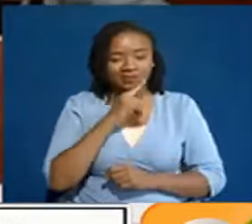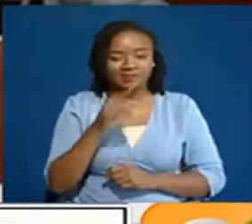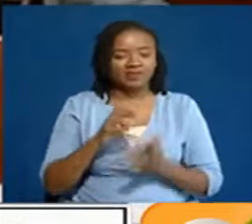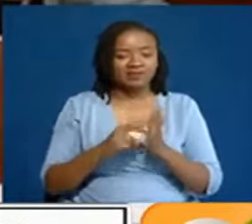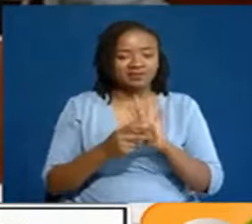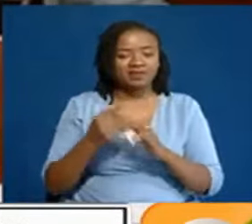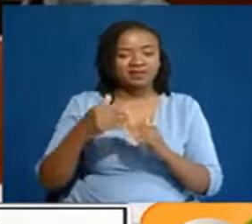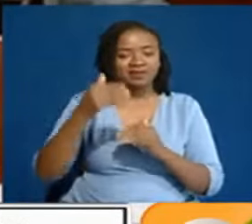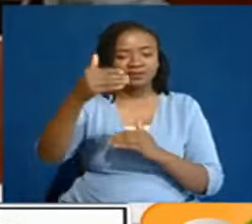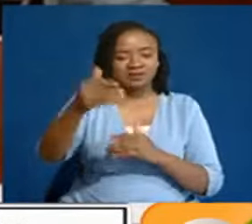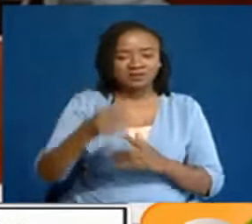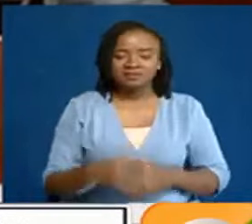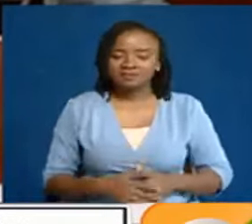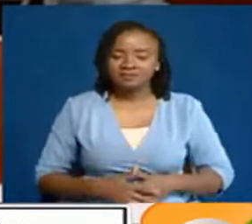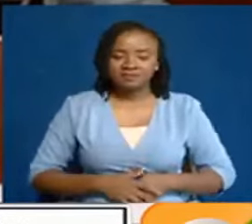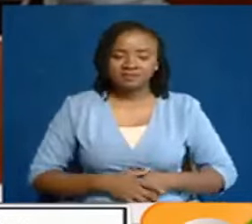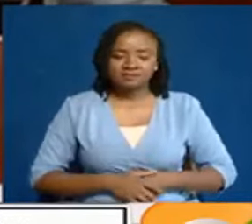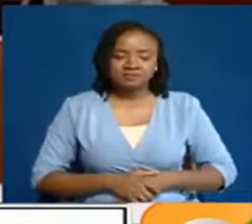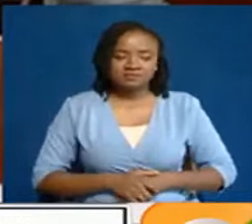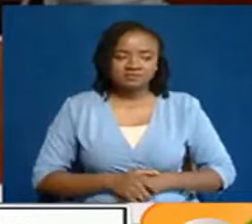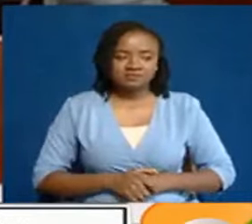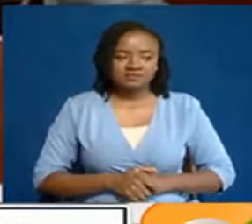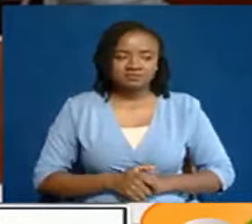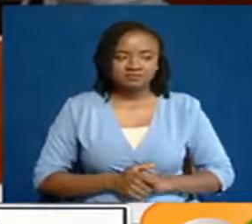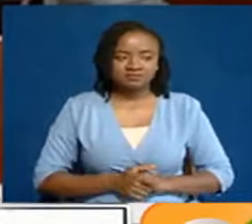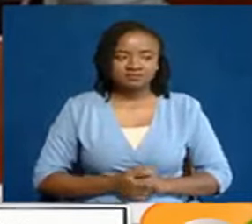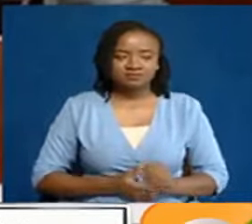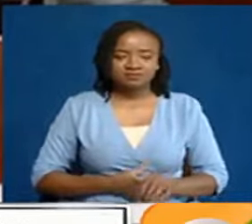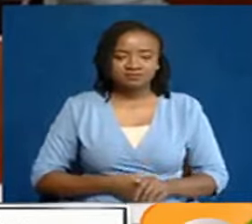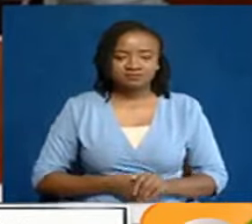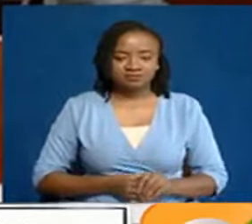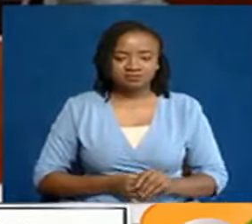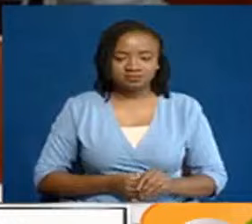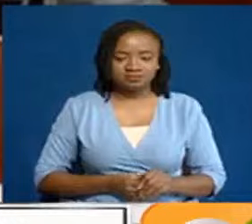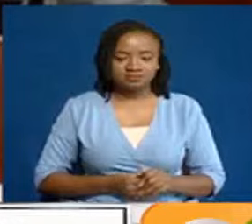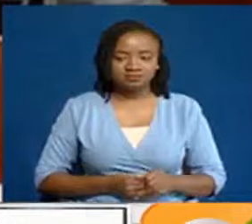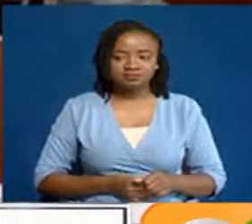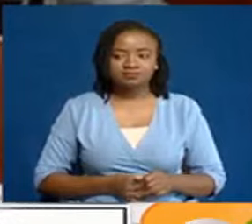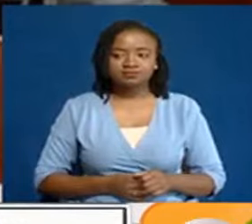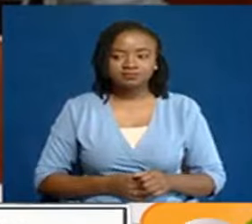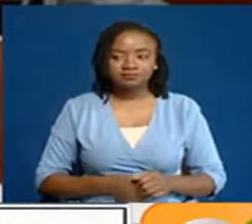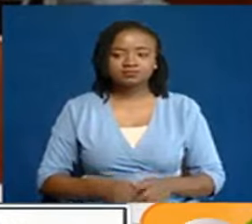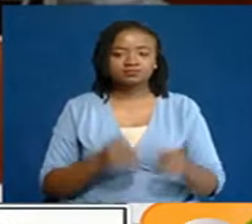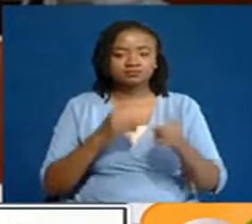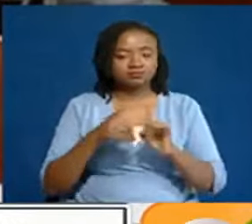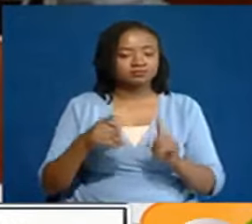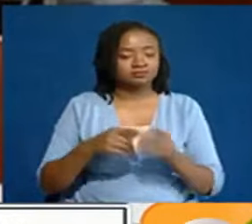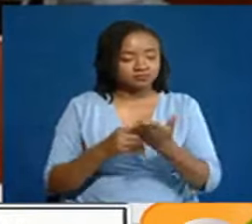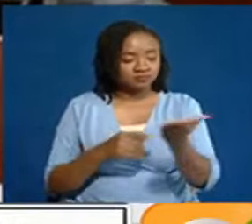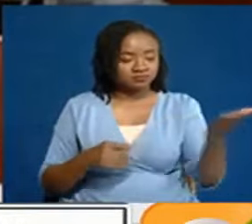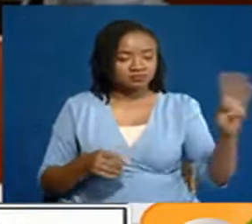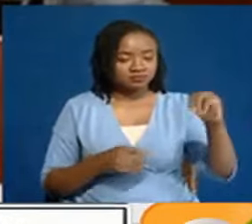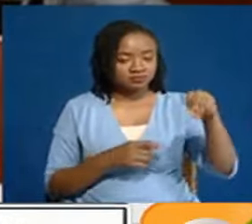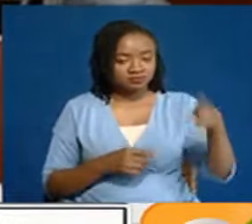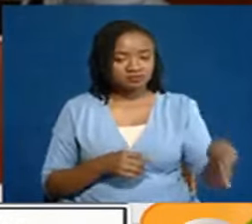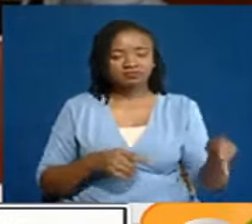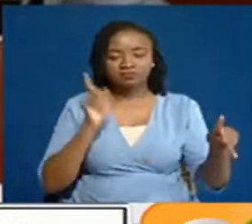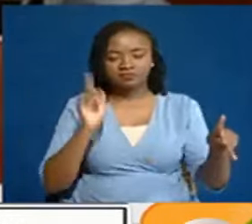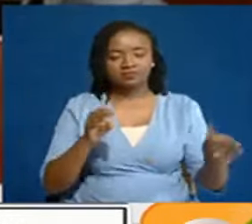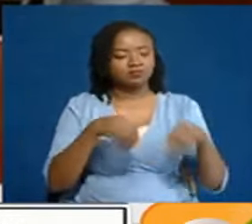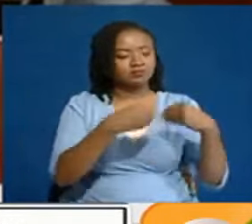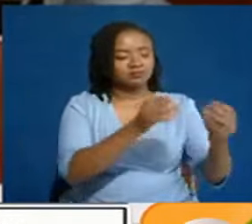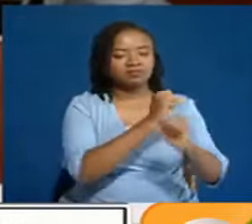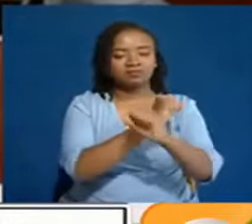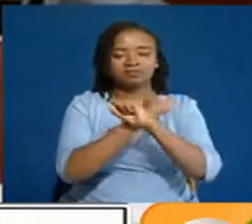of parliament who have signed to this motion, Mr. Speaker, their safety and security will be guaranteed, Mr. Speaker.